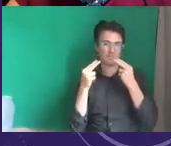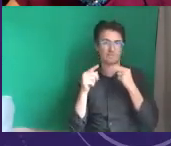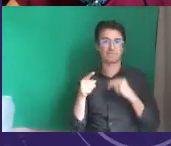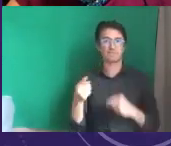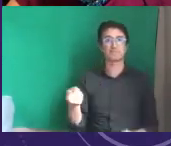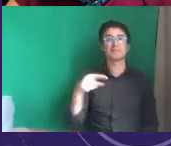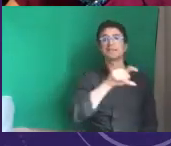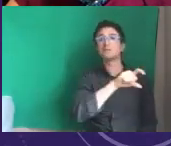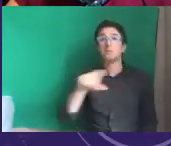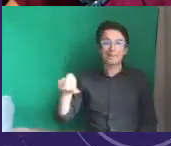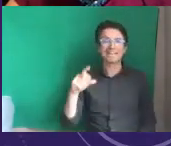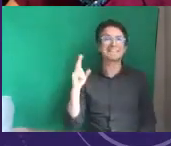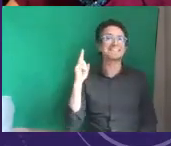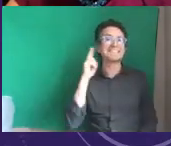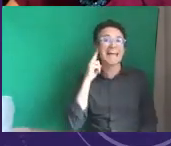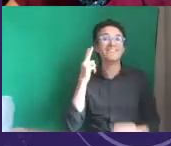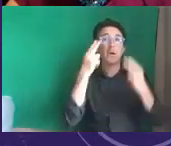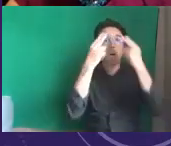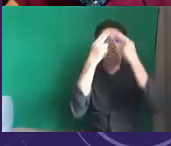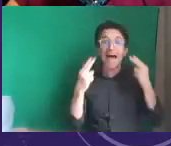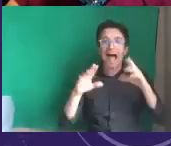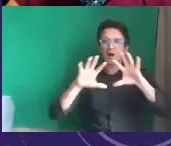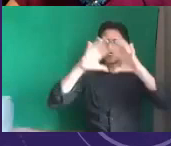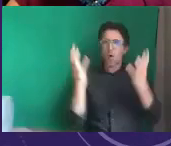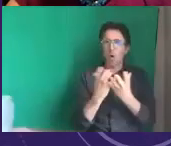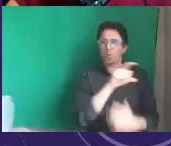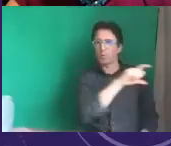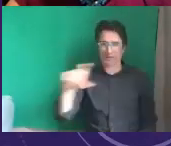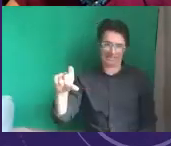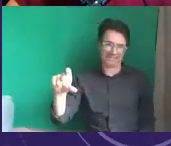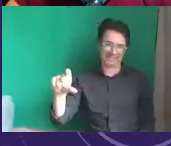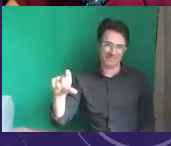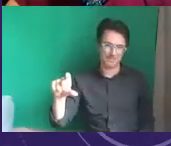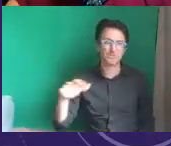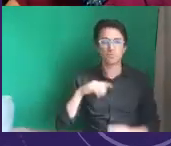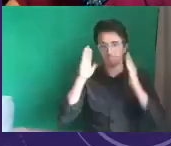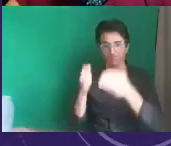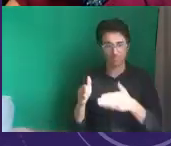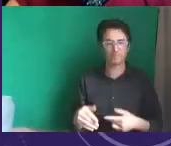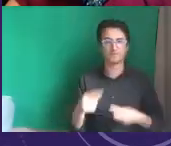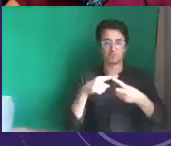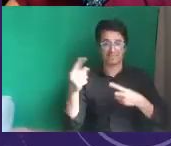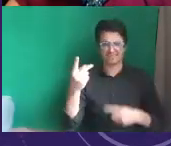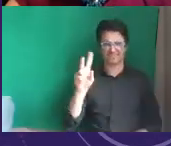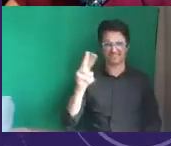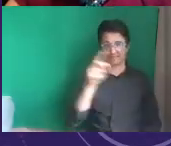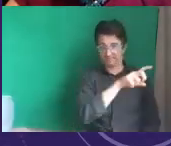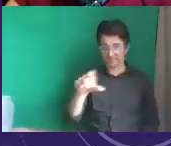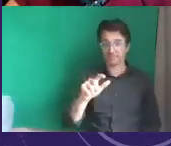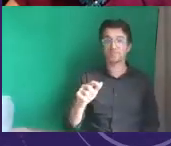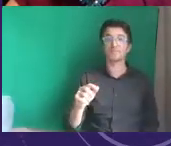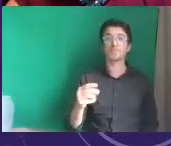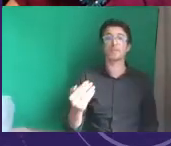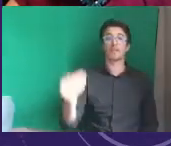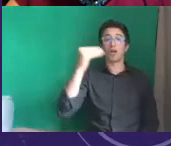on creating inclusive and accessible virtual meeting. Right now, I want to give people